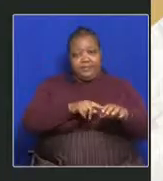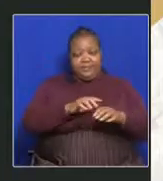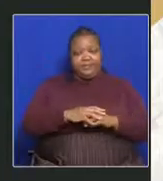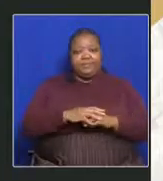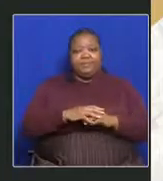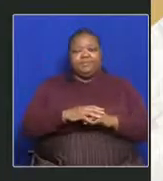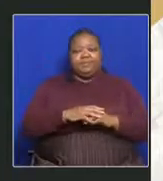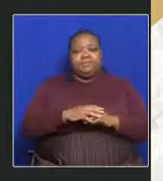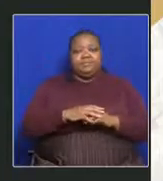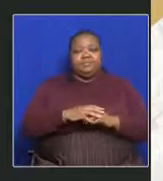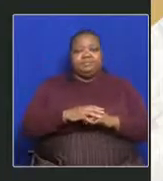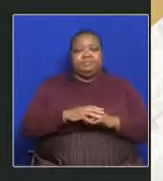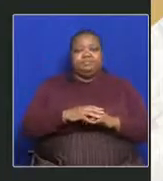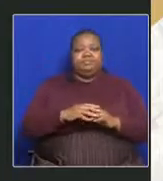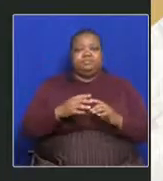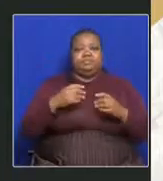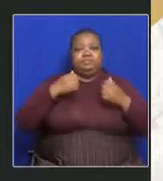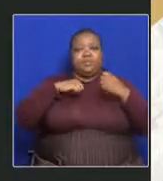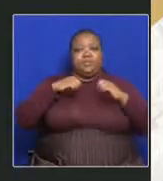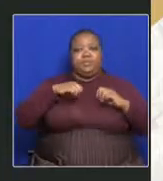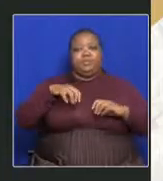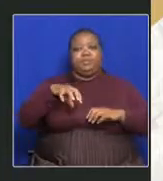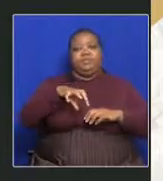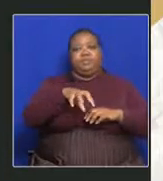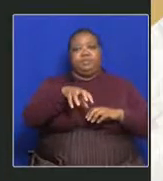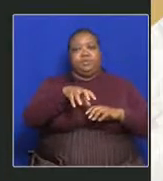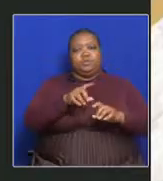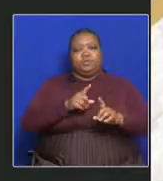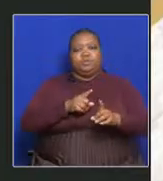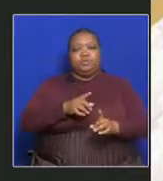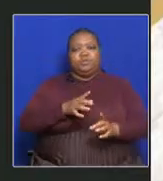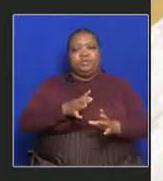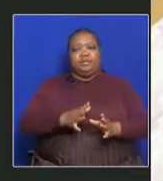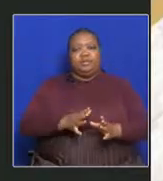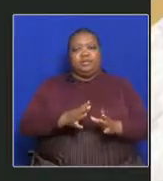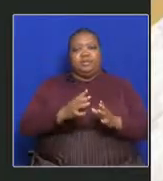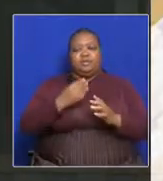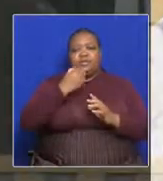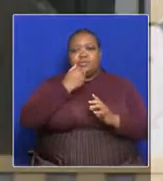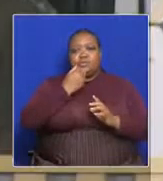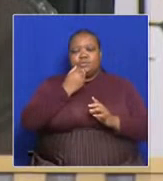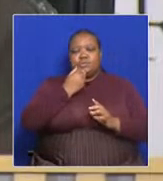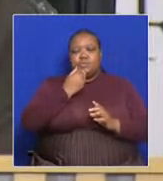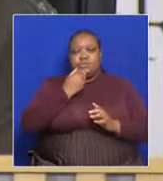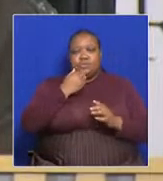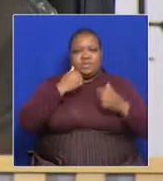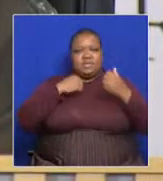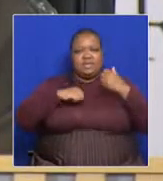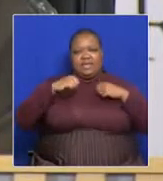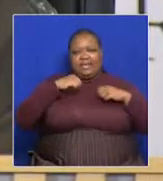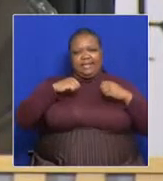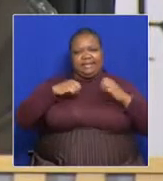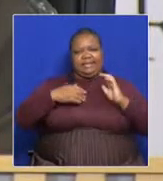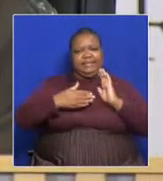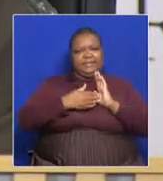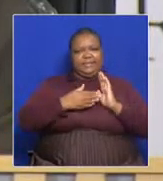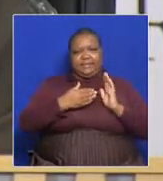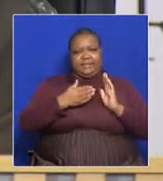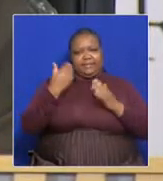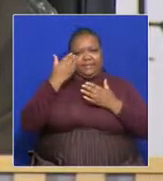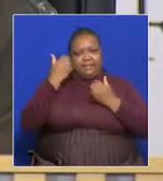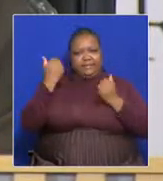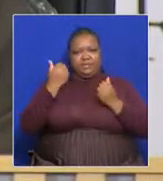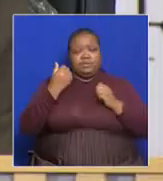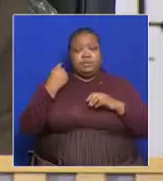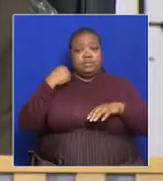was the Acting Provincial Commander at the time? I'm not sure why it says acting. As far as I know, during that period, it was